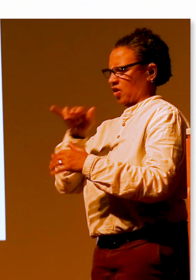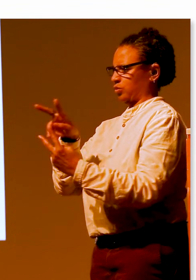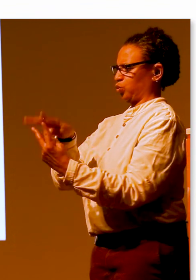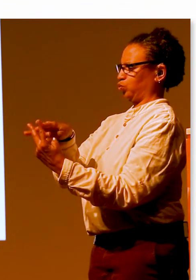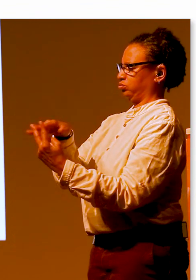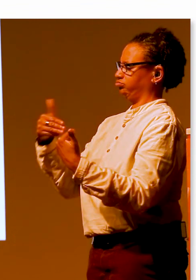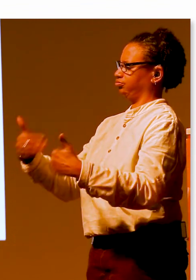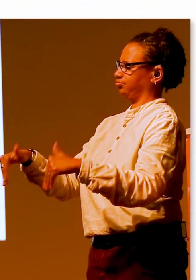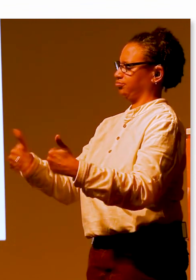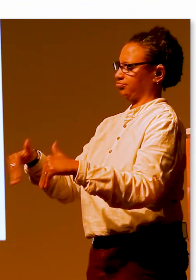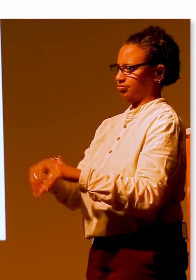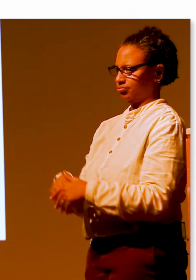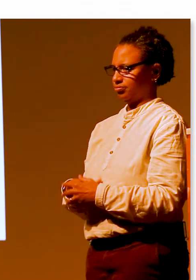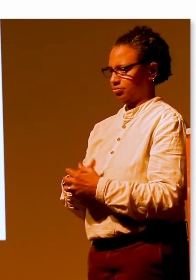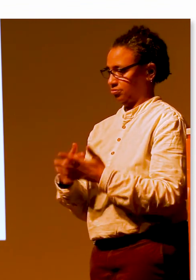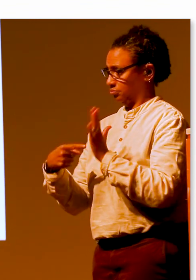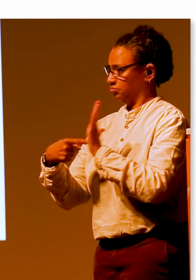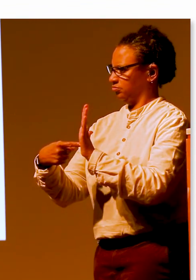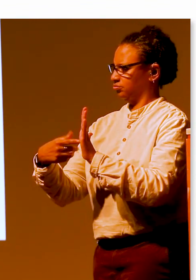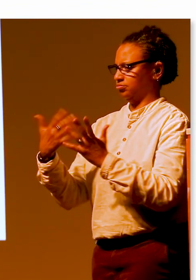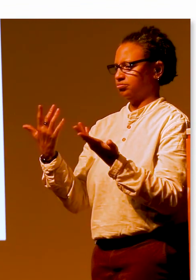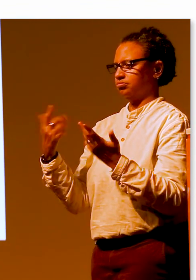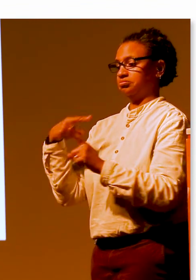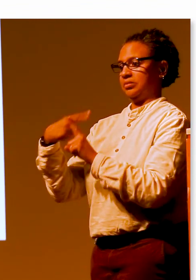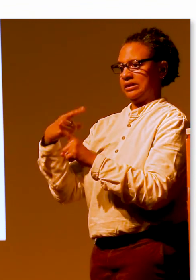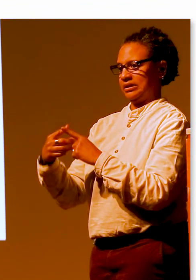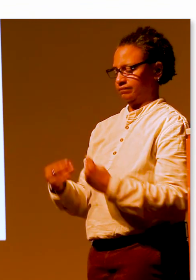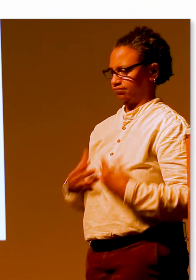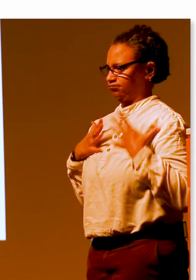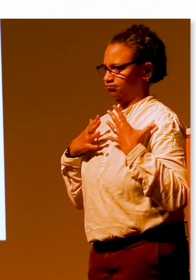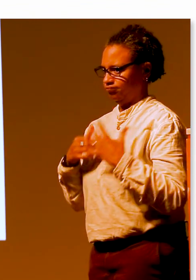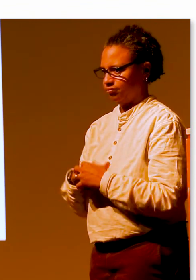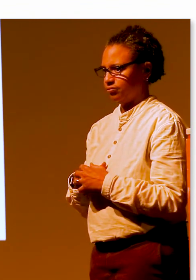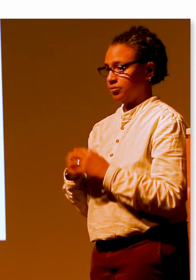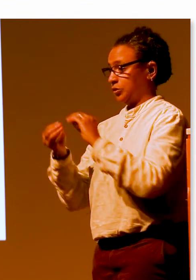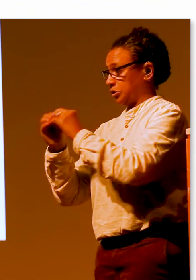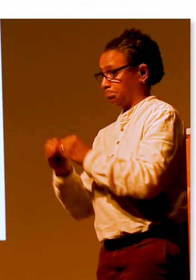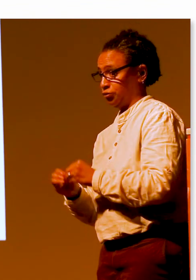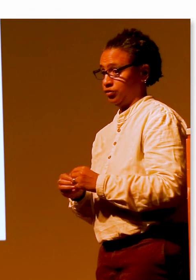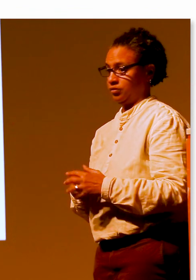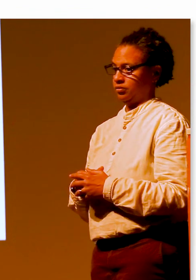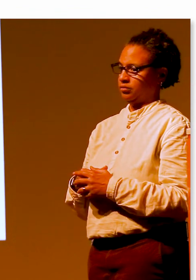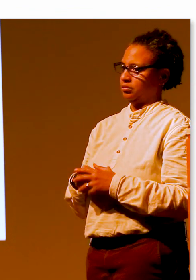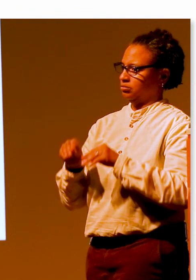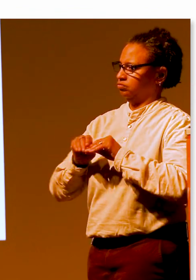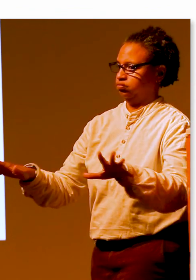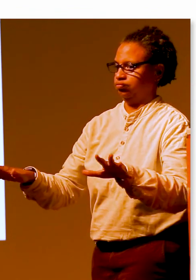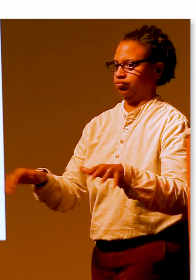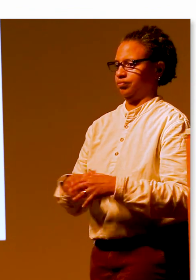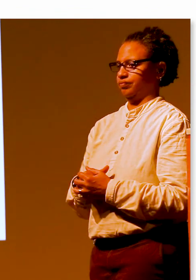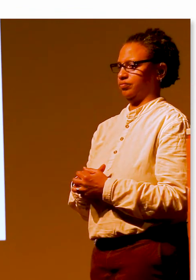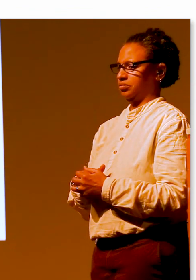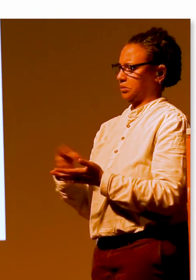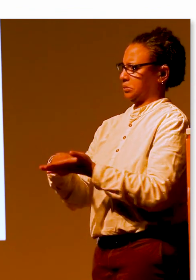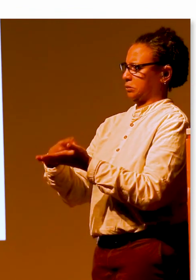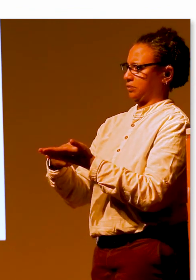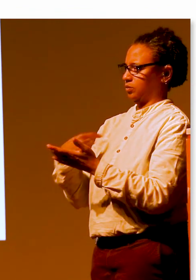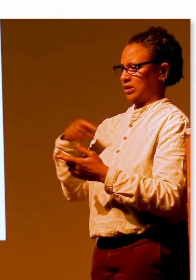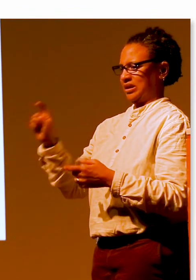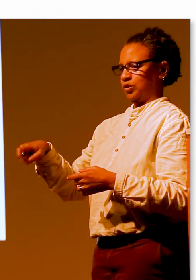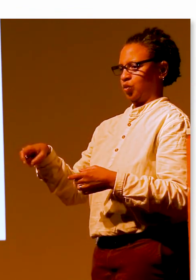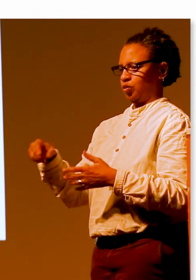just about the numbers. It's not just about making a grandstand and impact. Sometimes it's just about recording and building